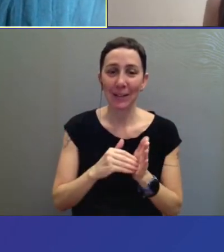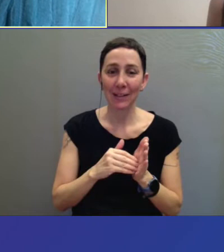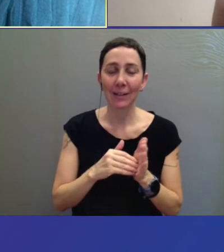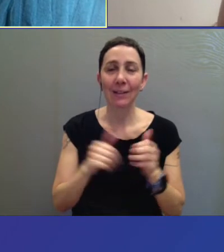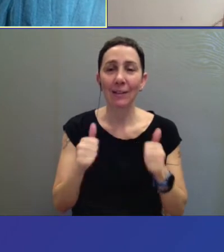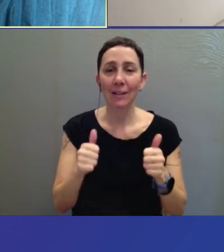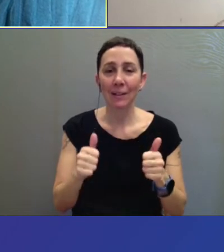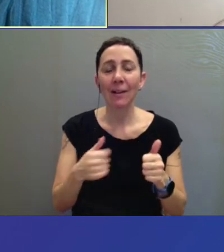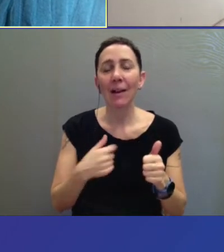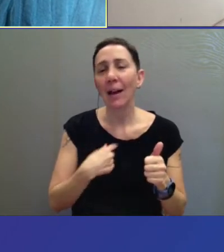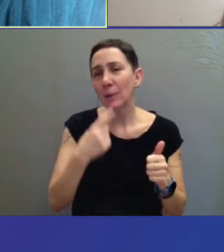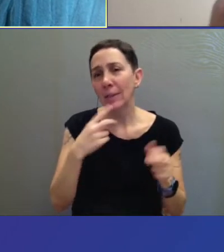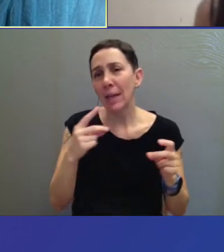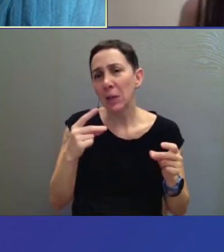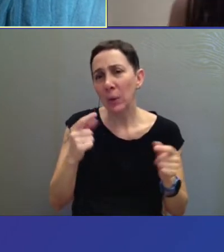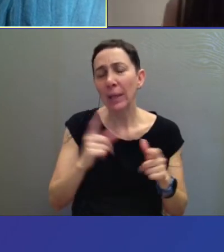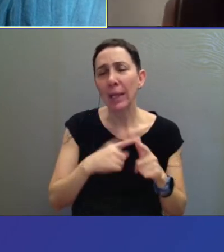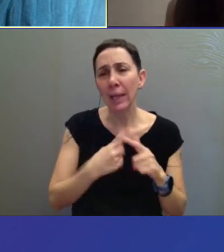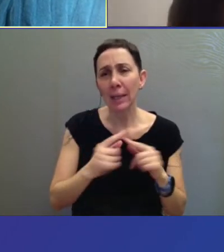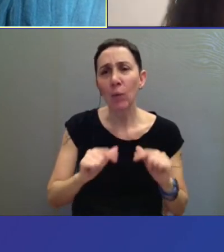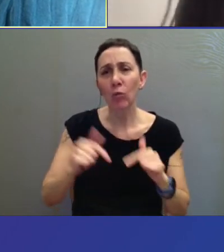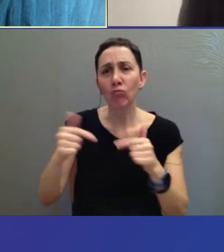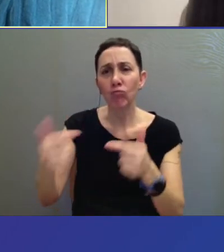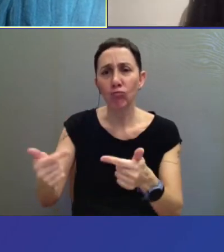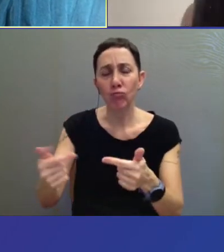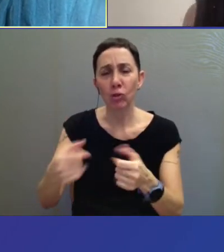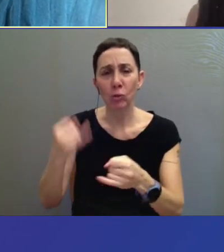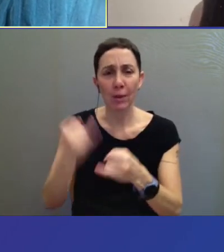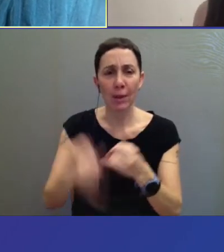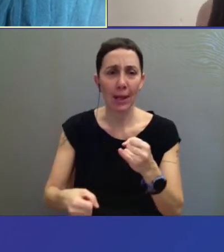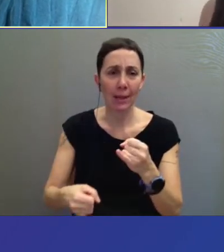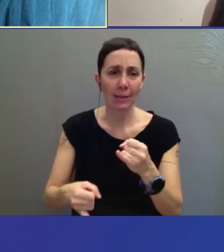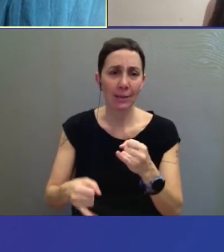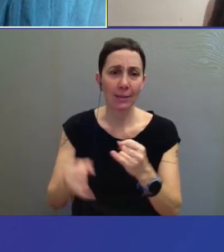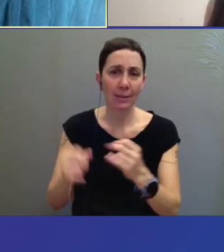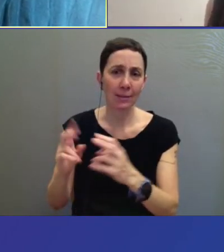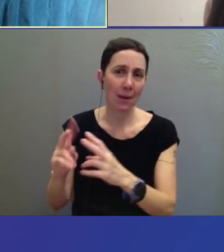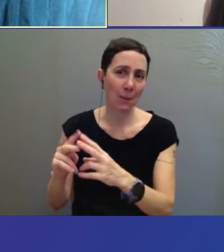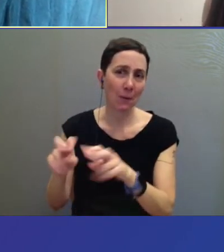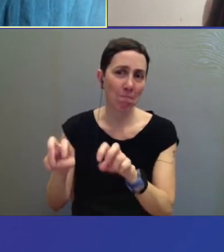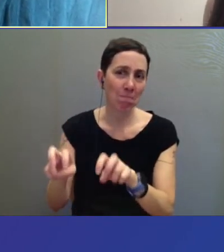I'll just say this quickly, and then we'll turn over to our last couple.